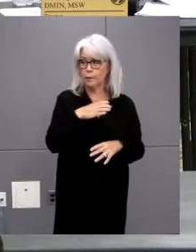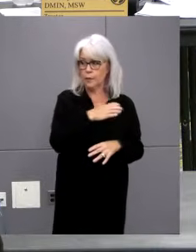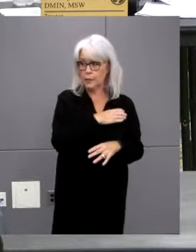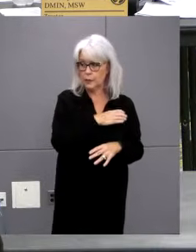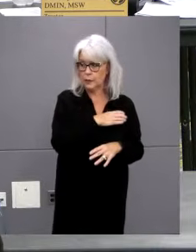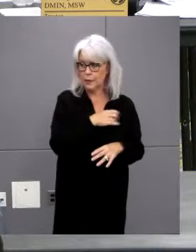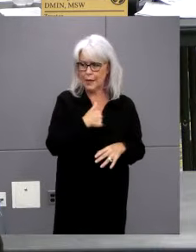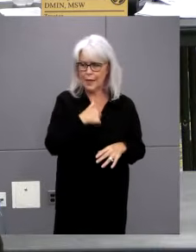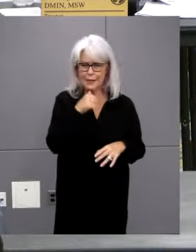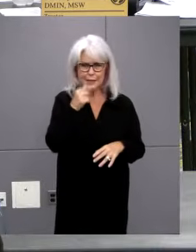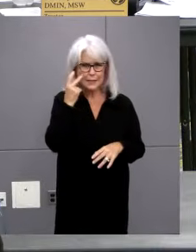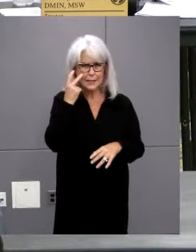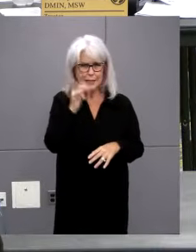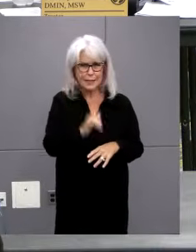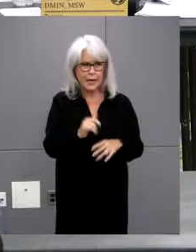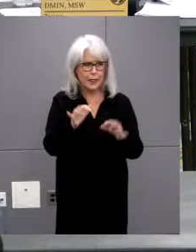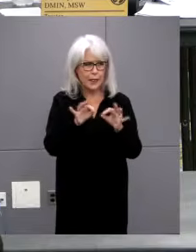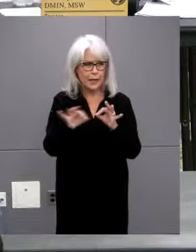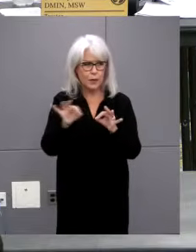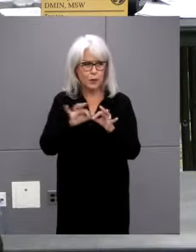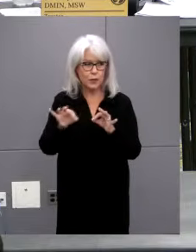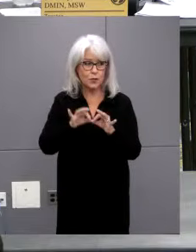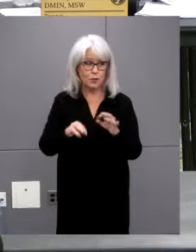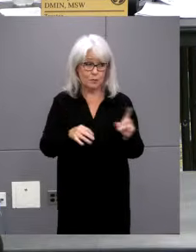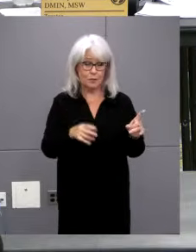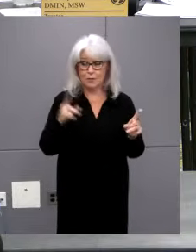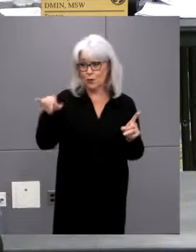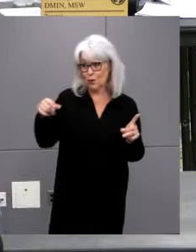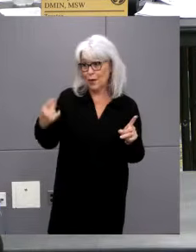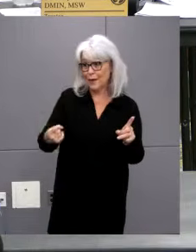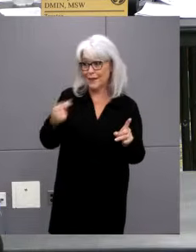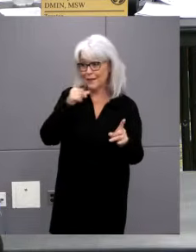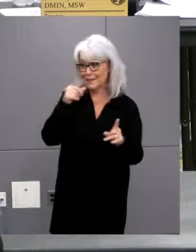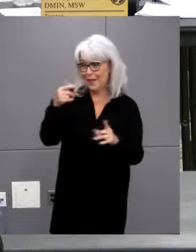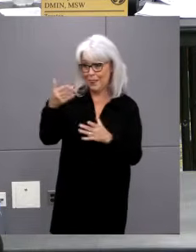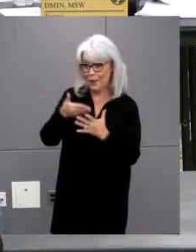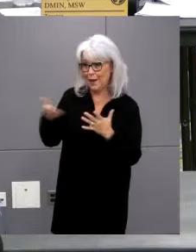language in here. So, That's not in there.